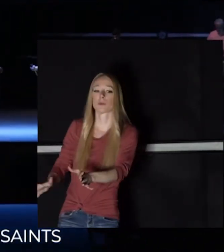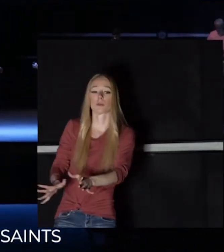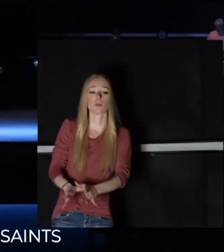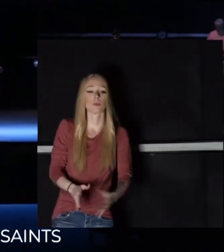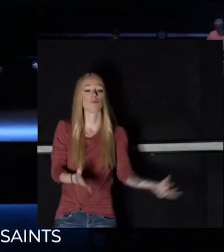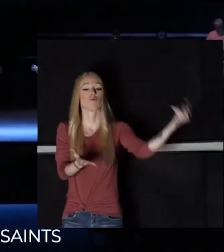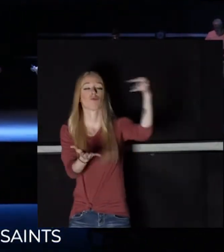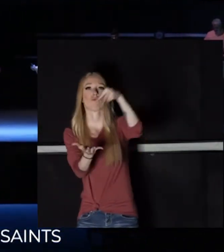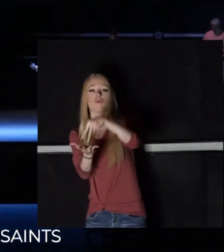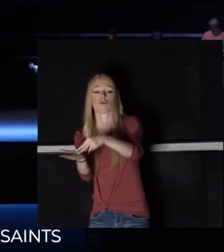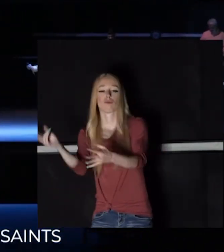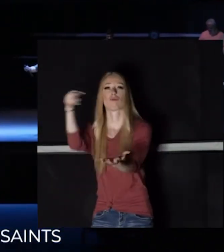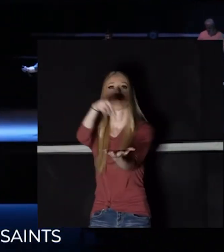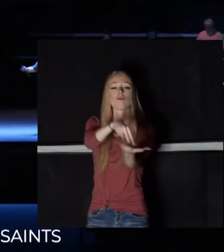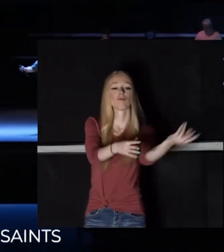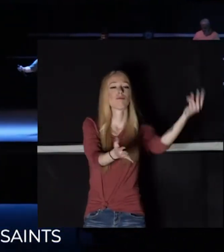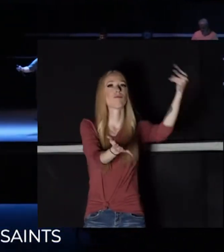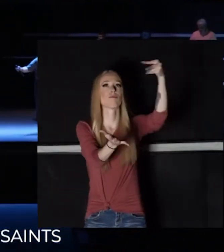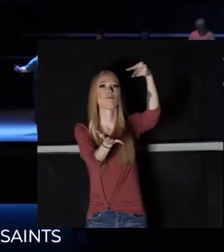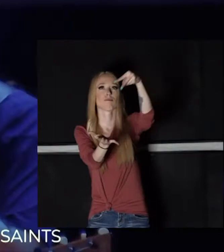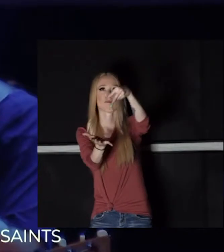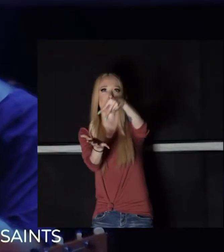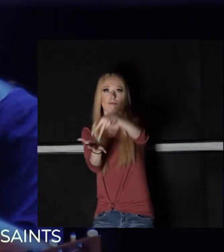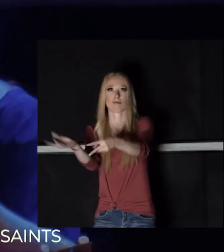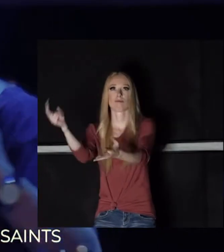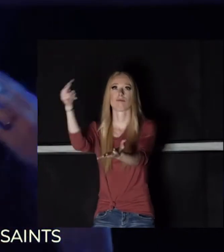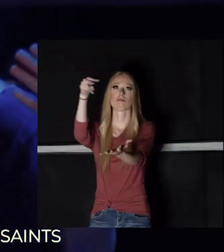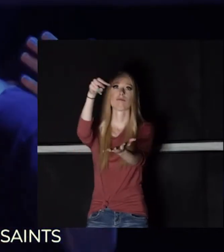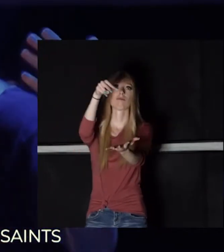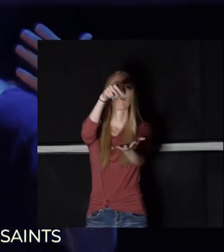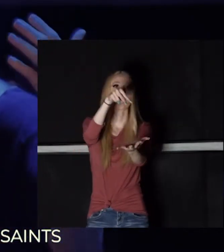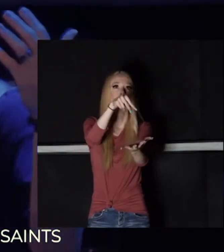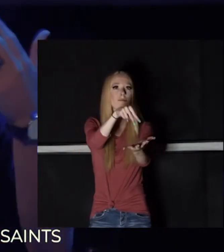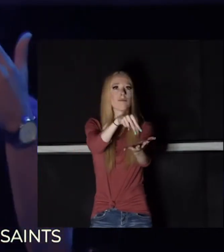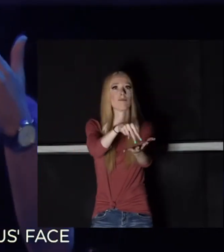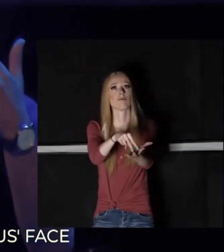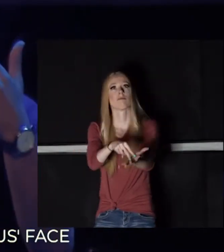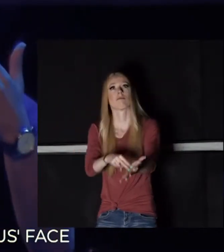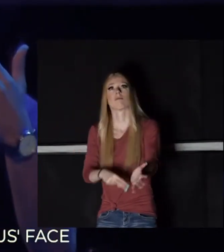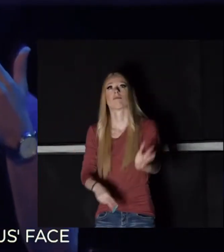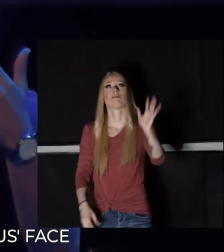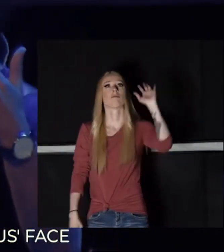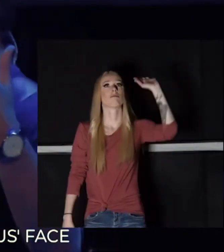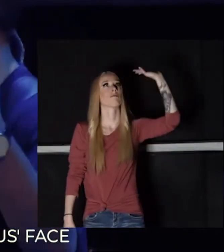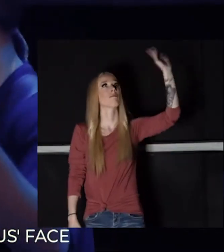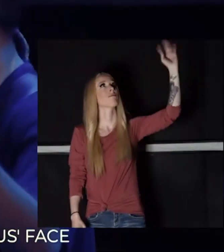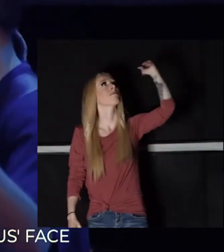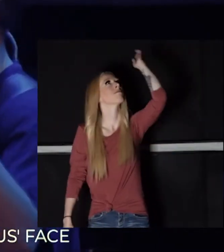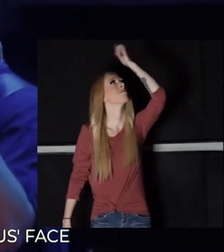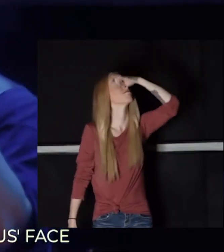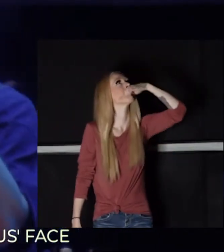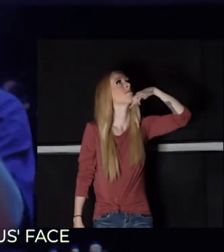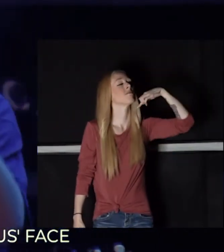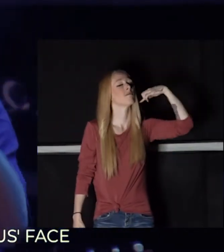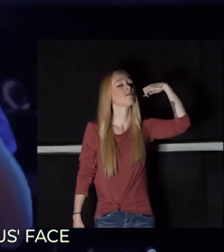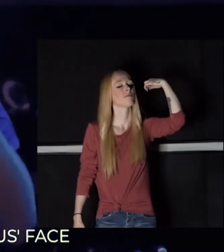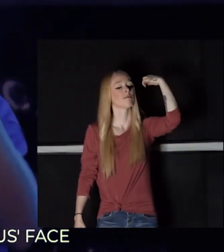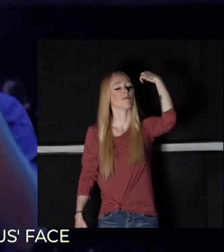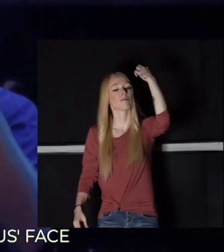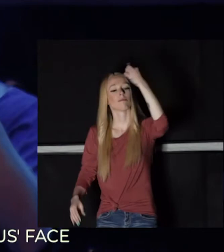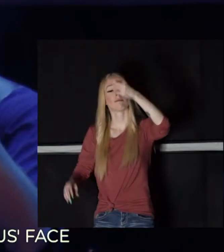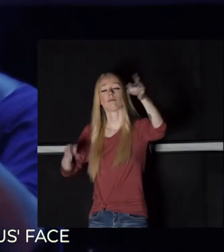night, and I will rise with all the saints, my